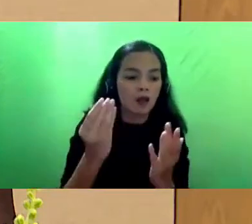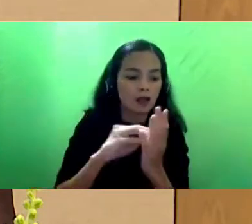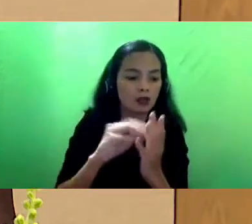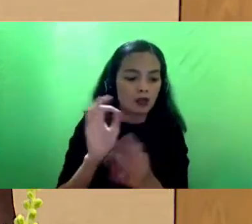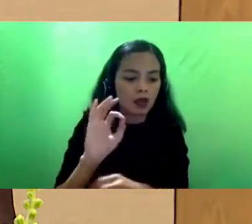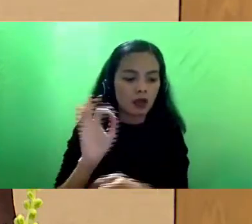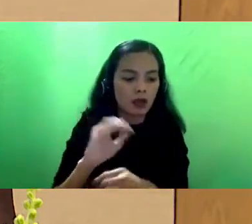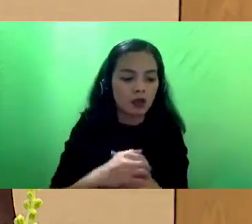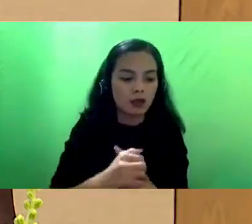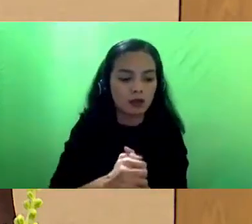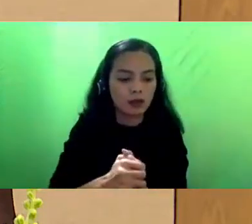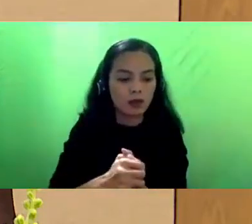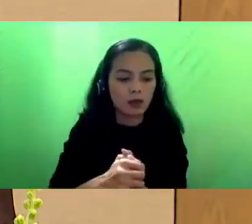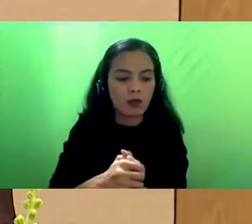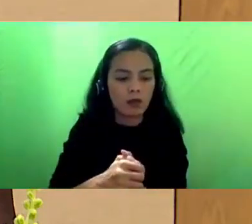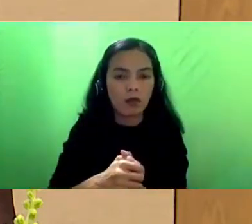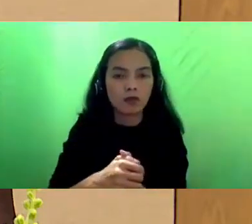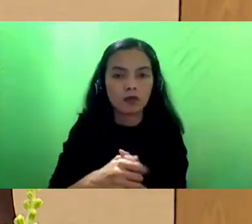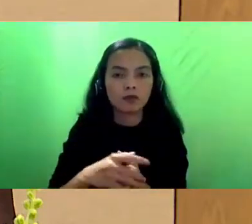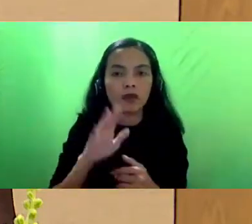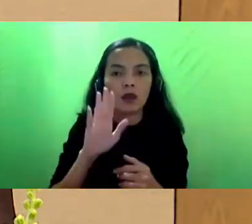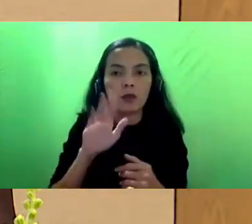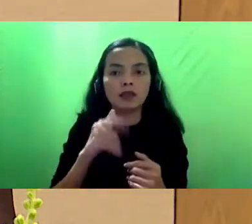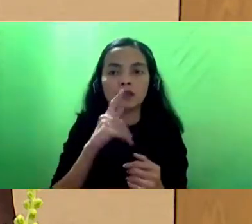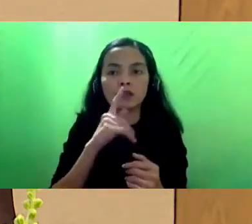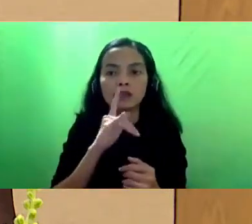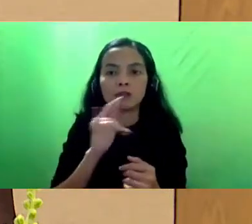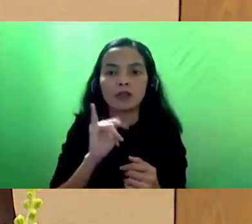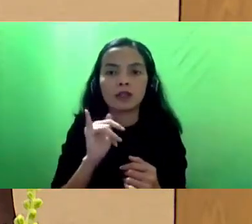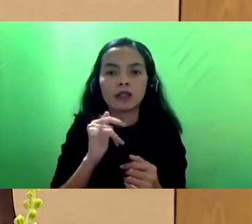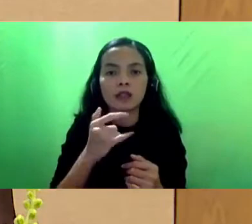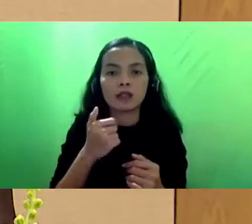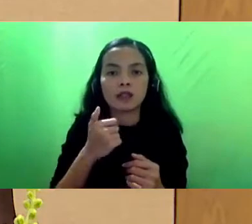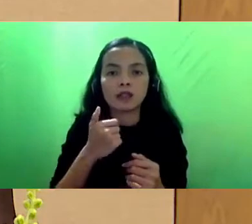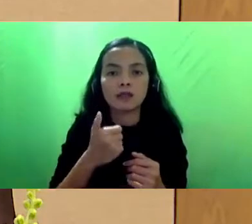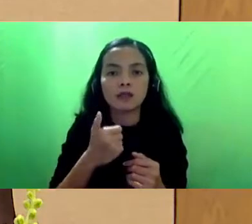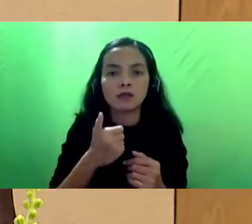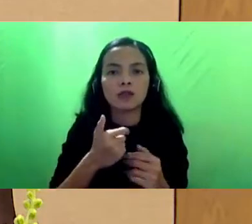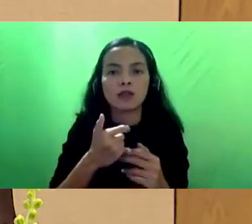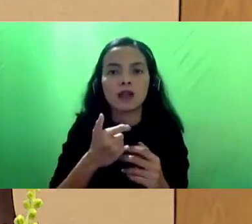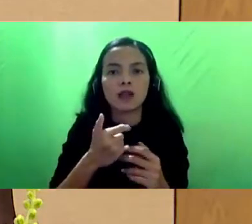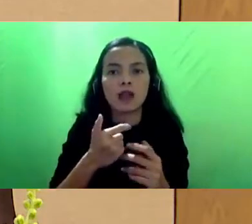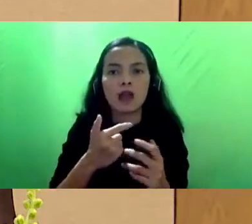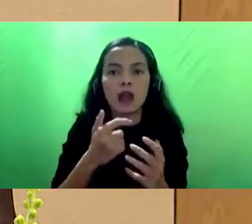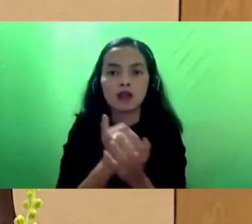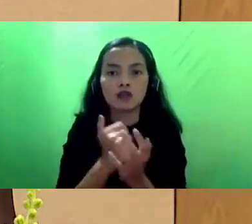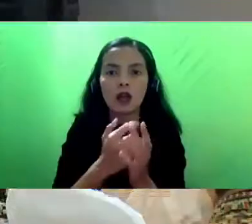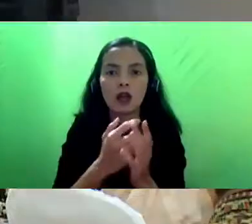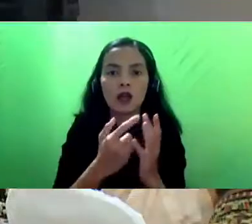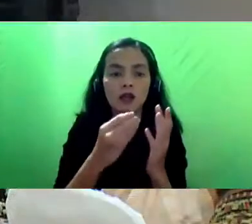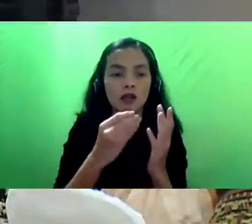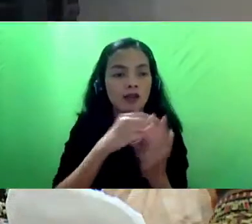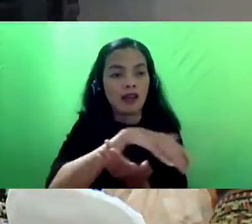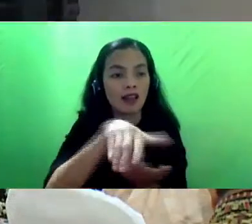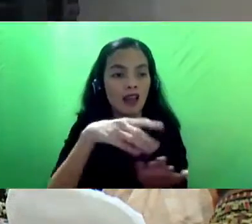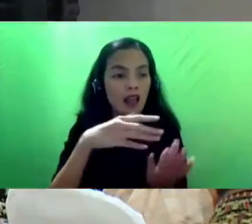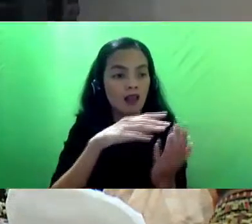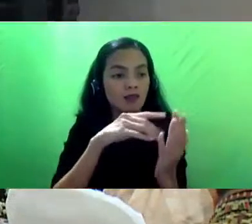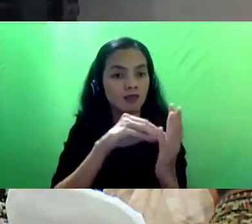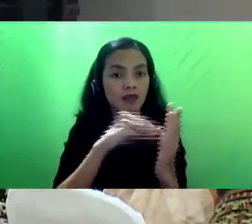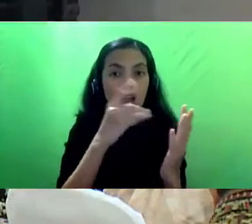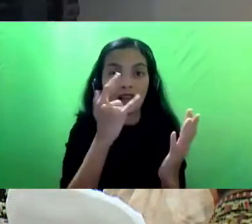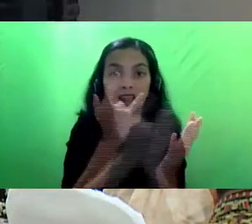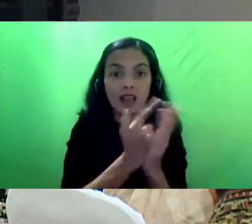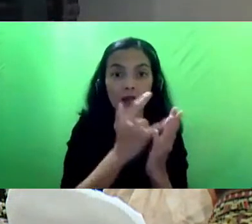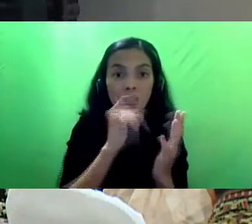of course still remain to deserve to be in the database, but there are some household that supposed to be